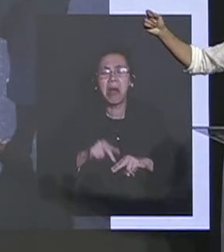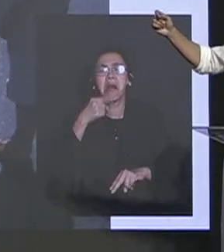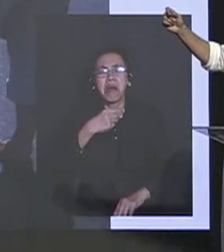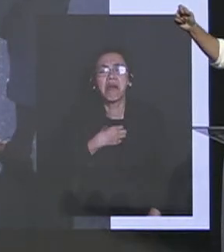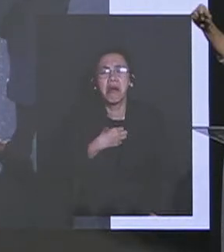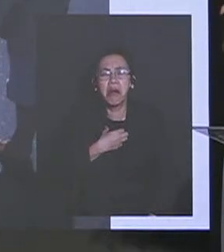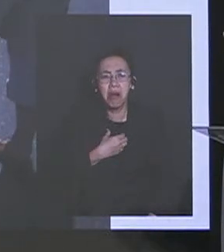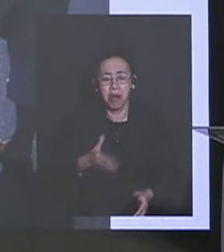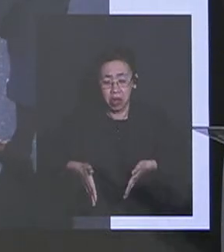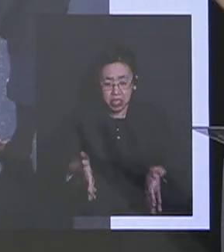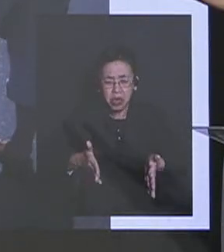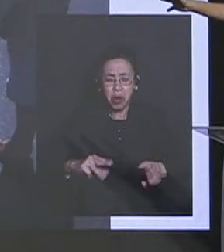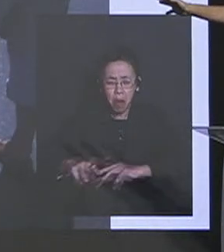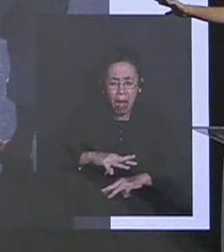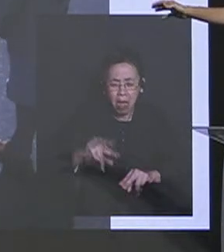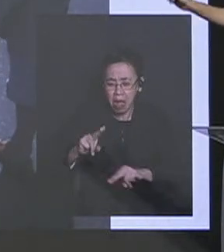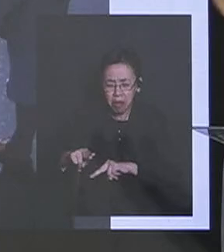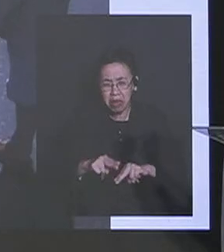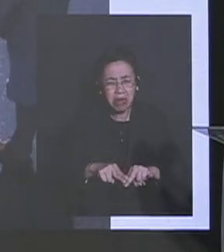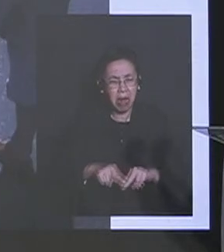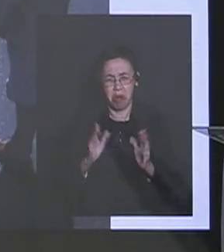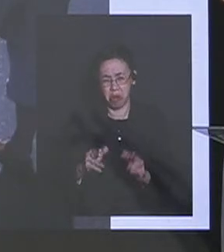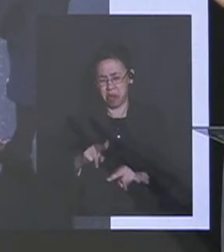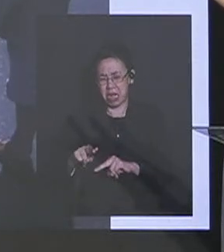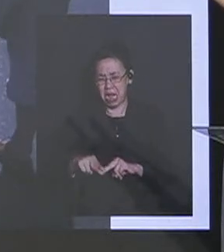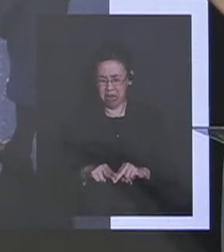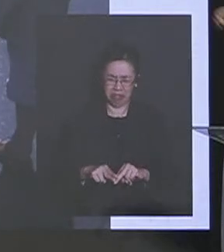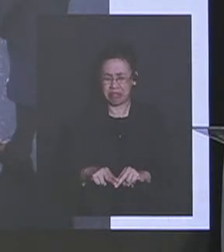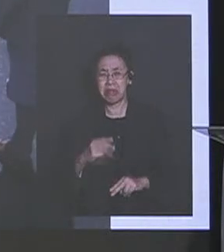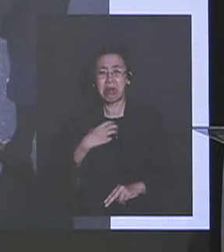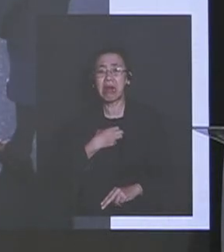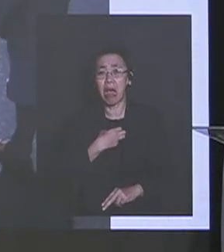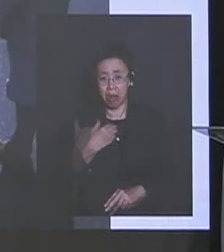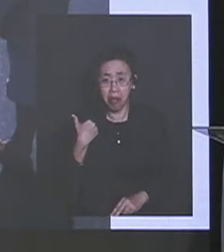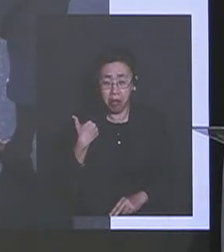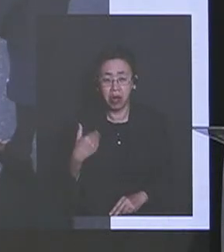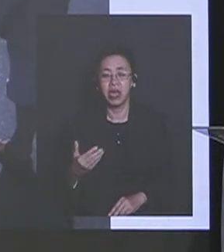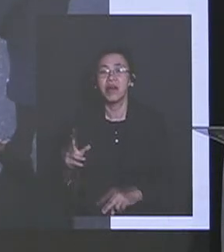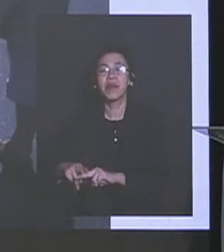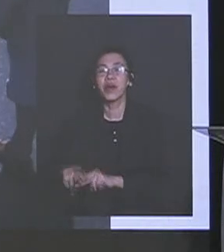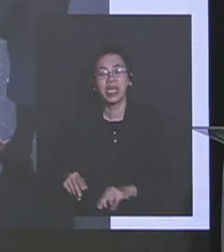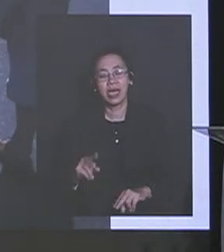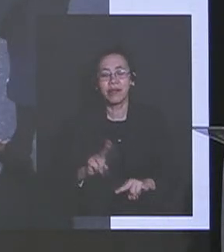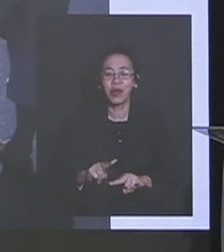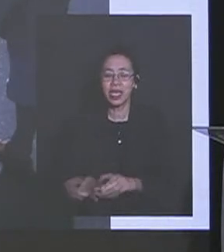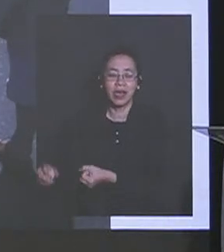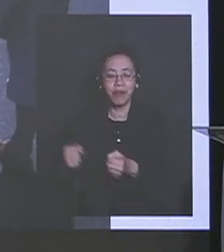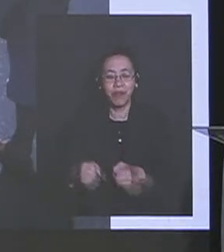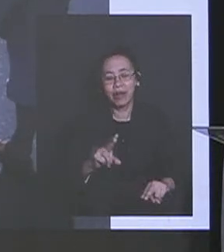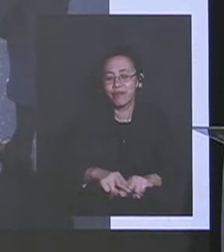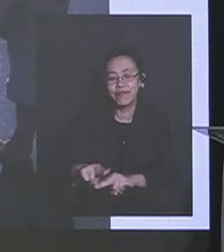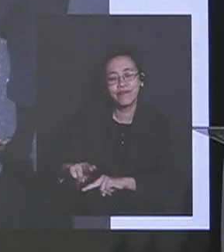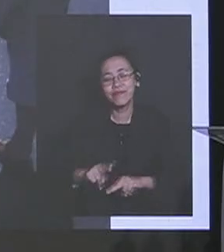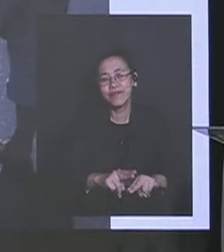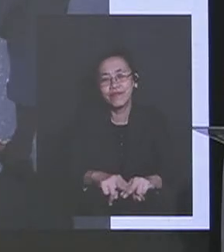area, and it happened immediately. Immediately we put these chairs as a sort of, almost as a statement of